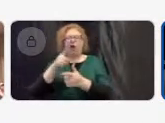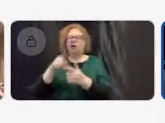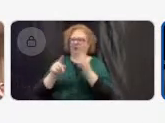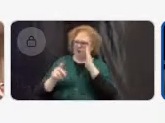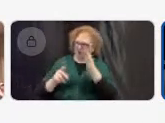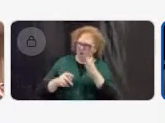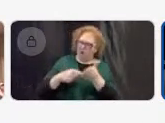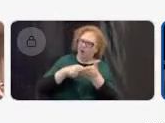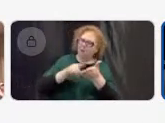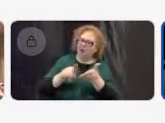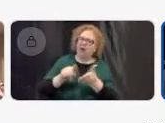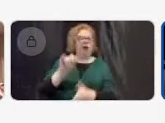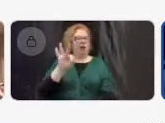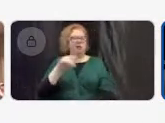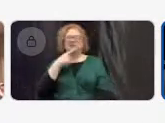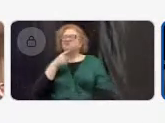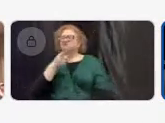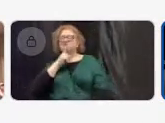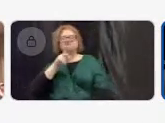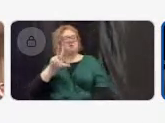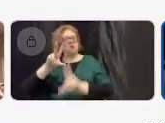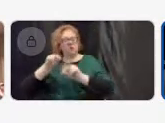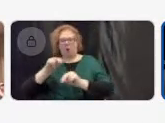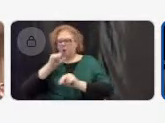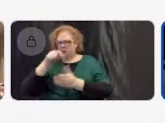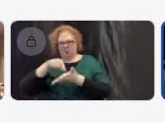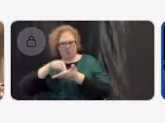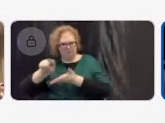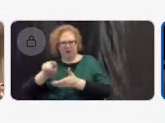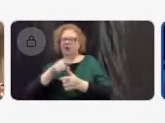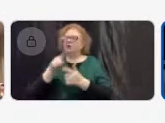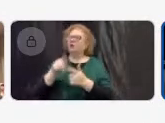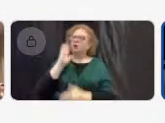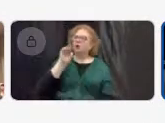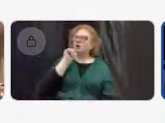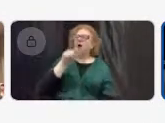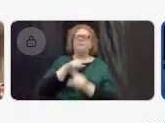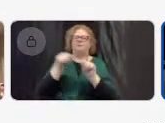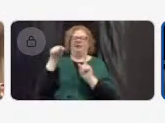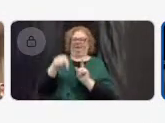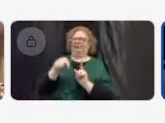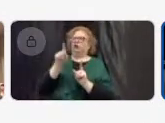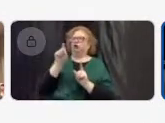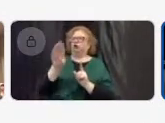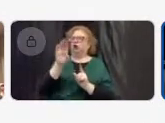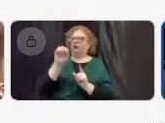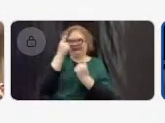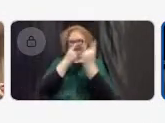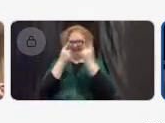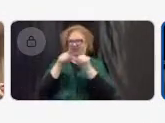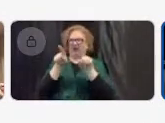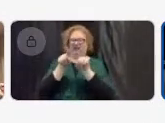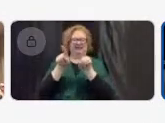be paid, but this will be treated the same as the other phase that was approved previously.